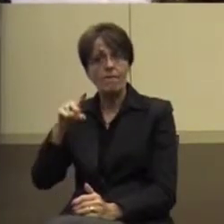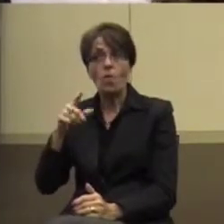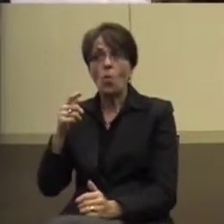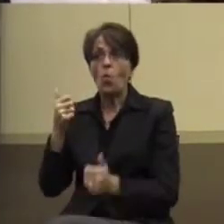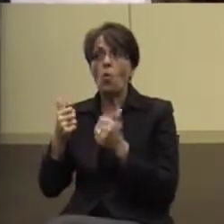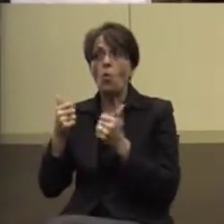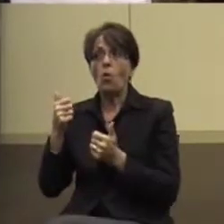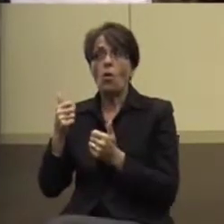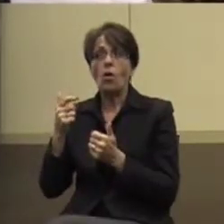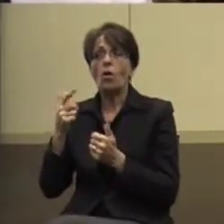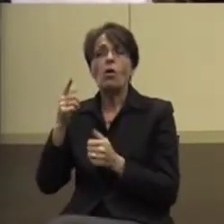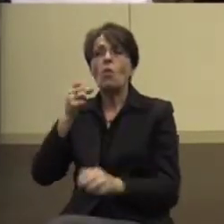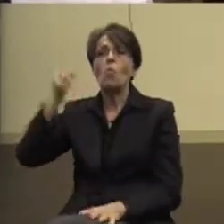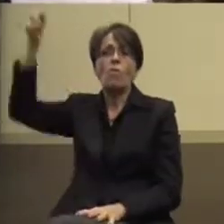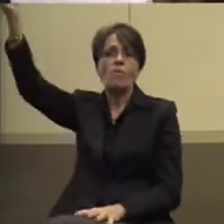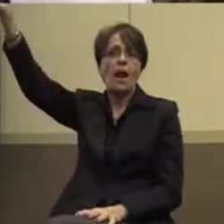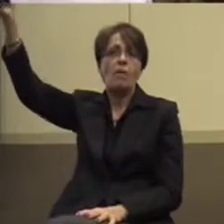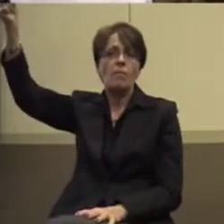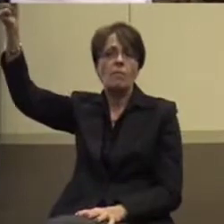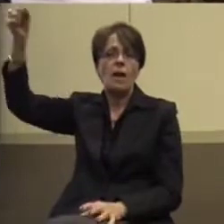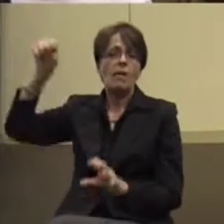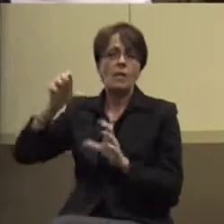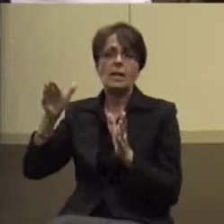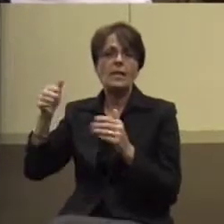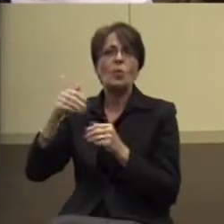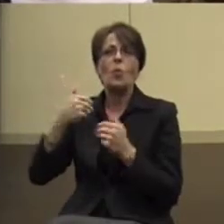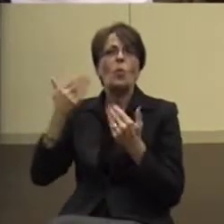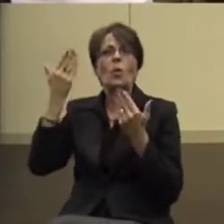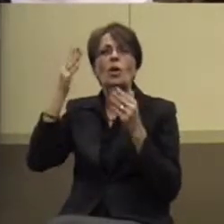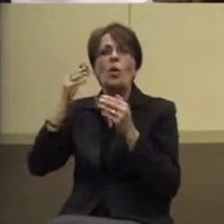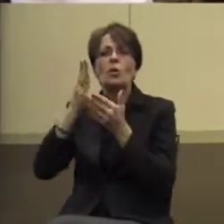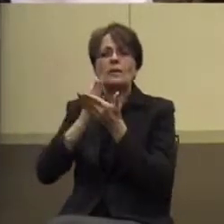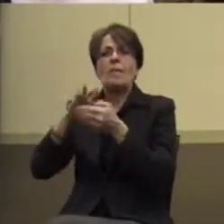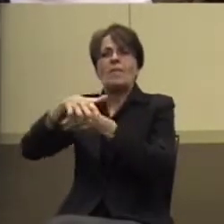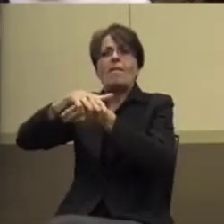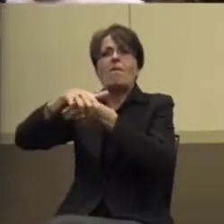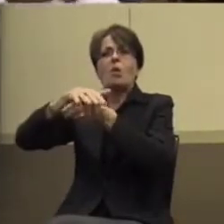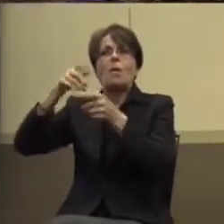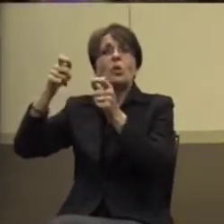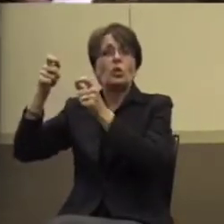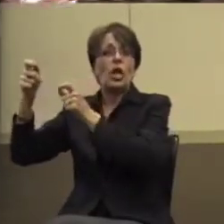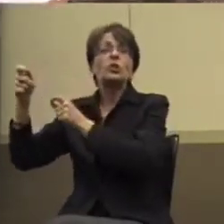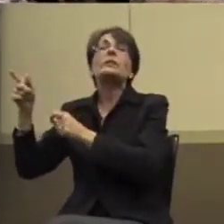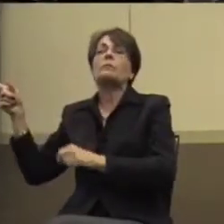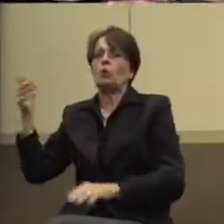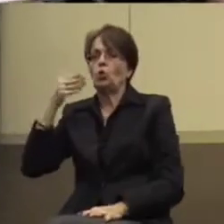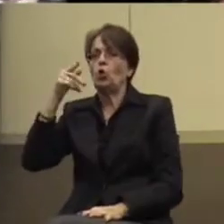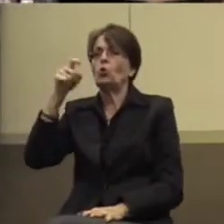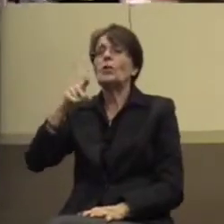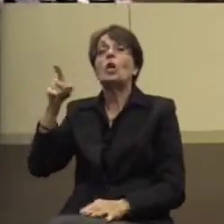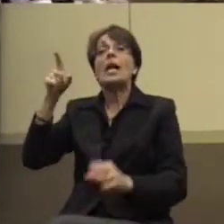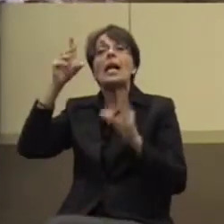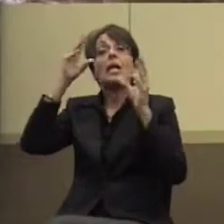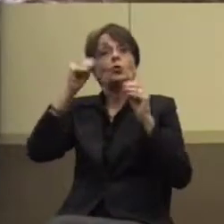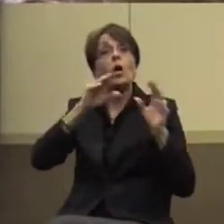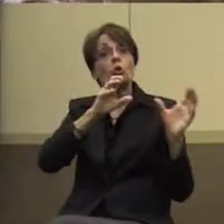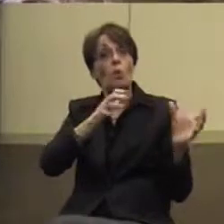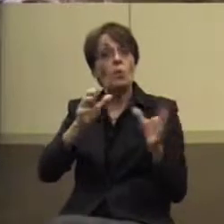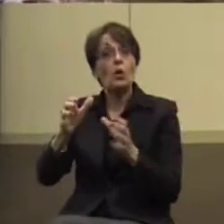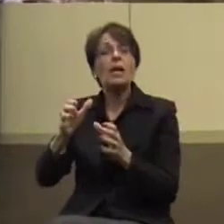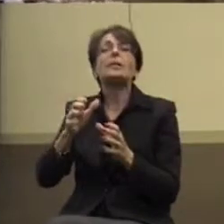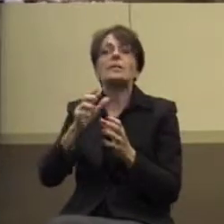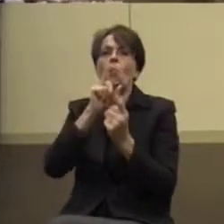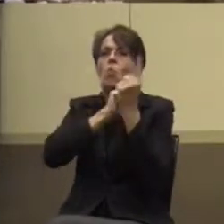that, removed from the classroom? We didn't know some of the environmental changes? Right, good. Yeah, good question. What that was with the instructional